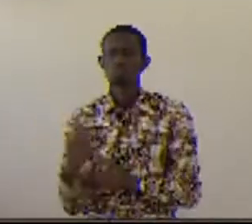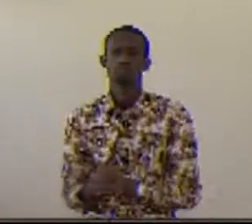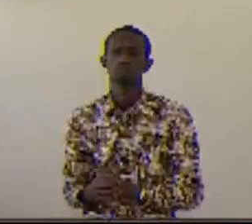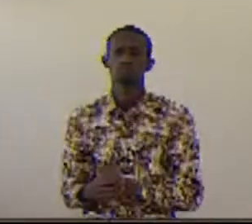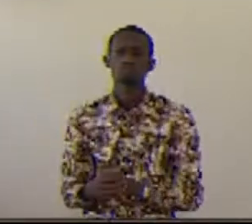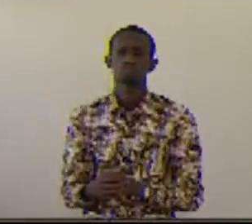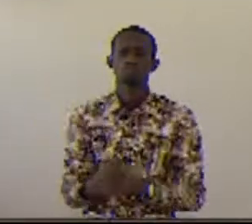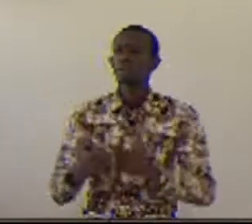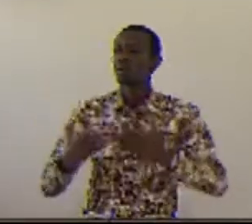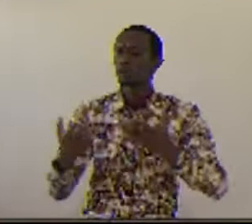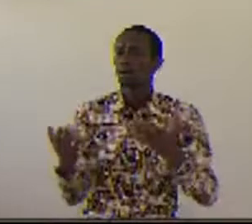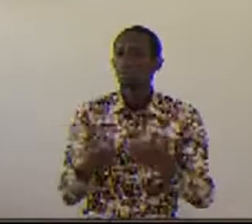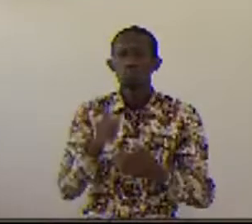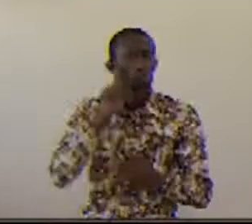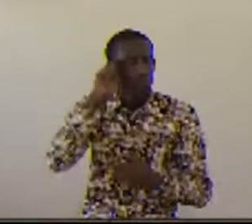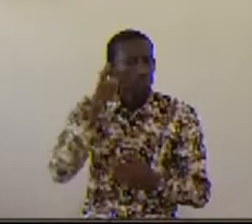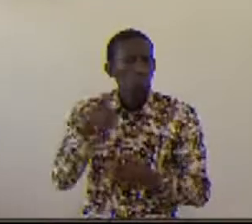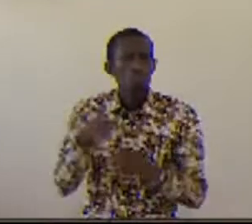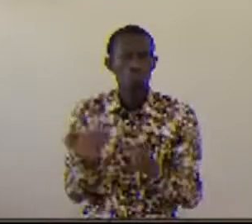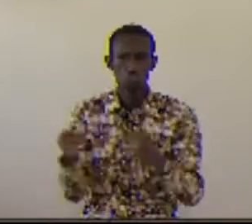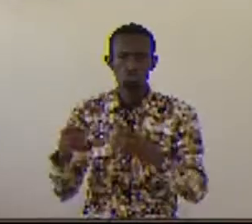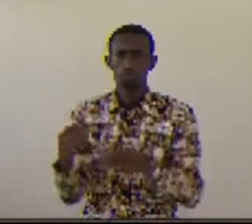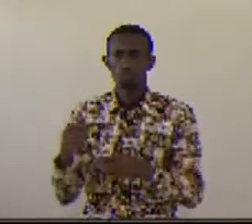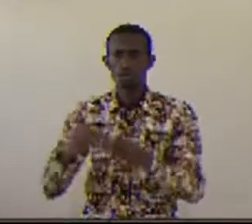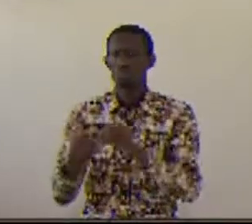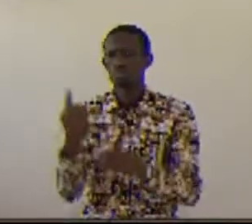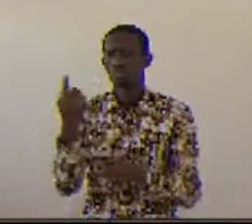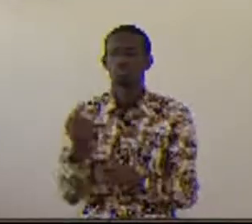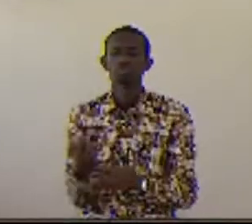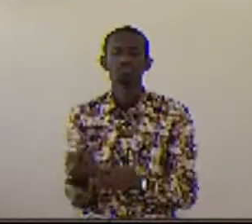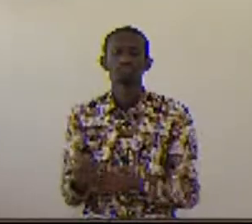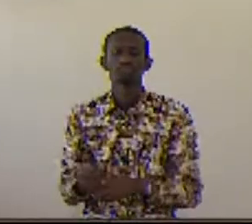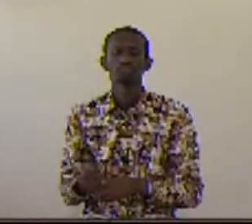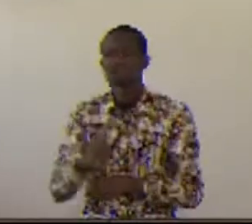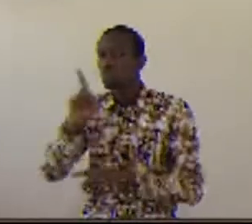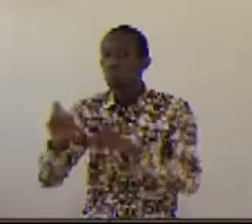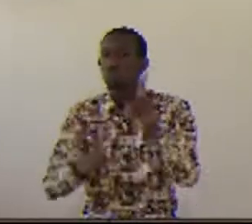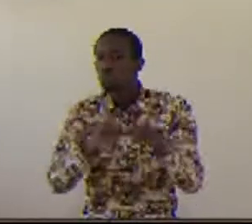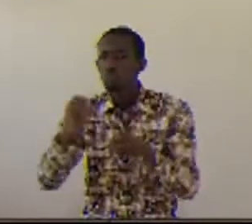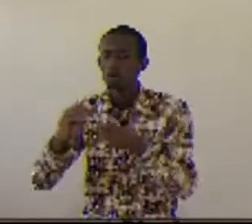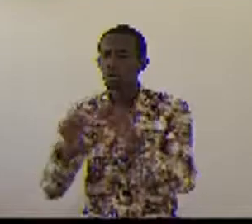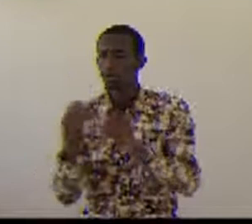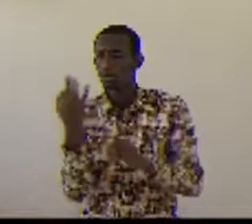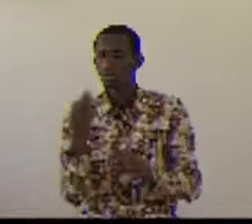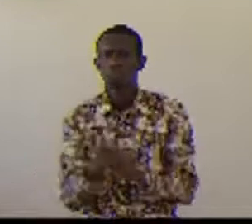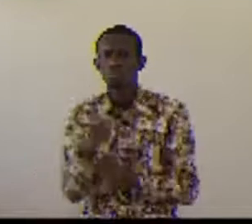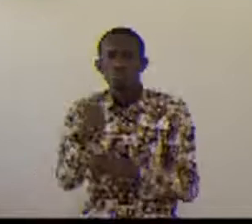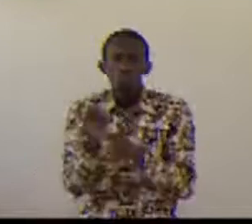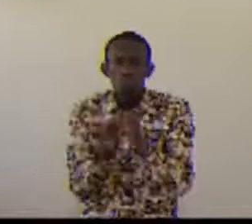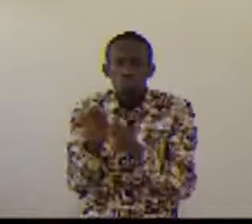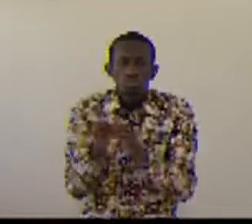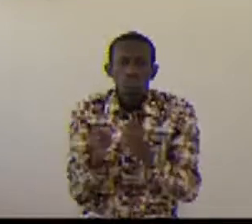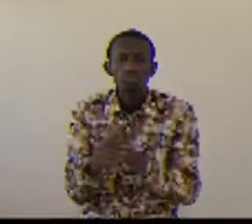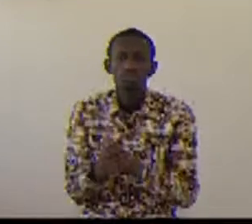of alkali metals, group number 1? And question number 3, explain why bromine has a higher boiling point